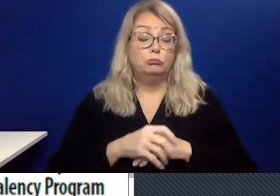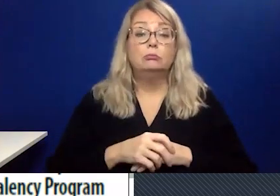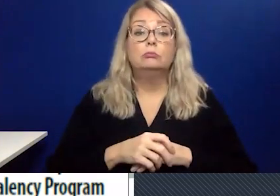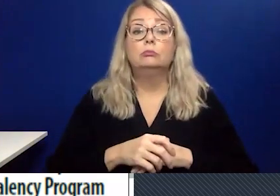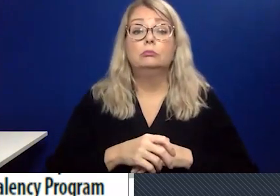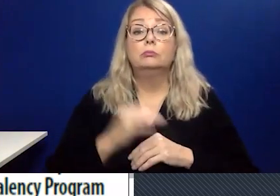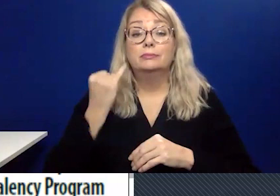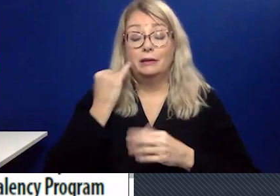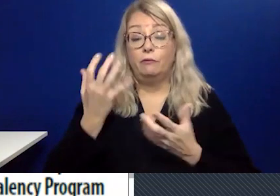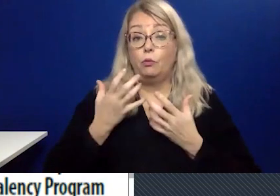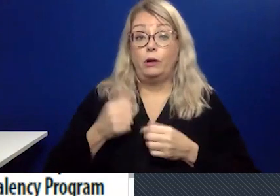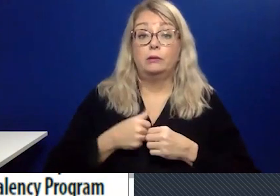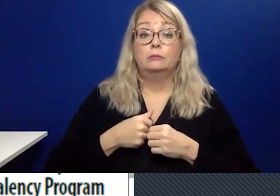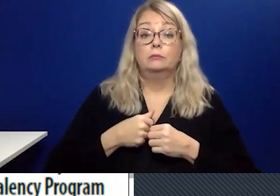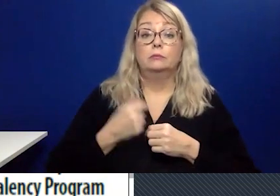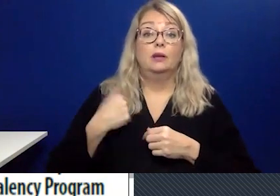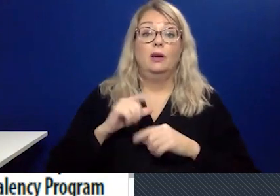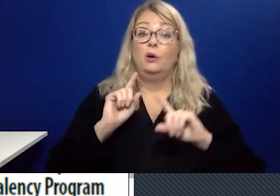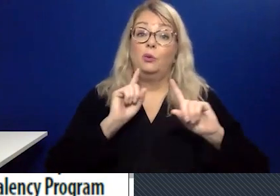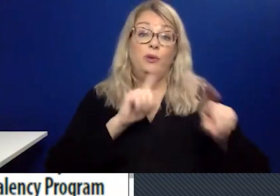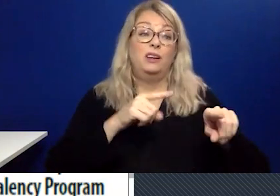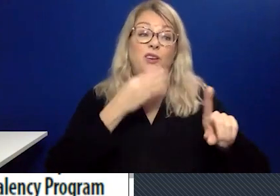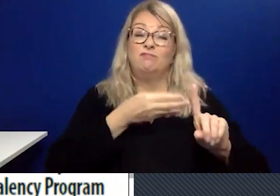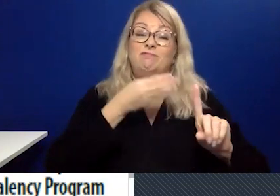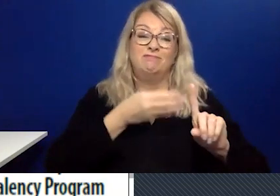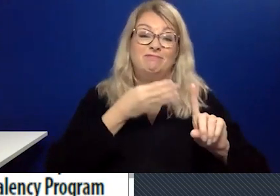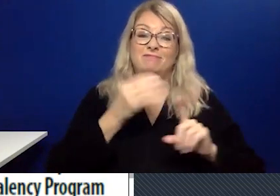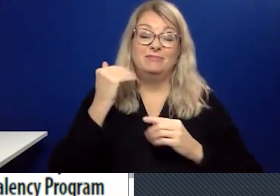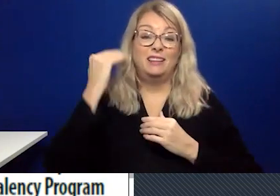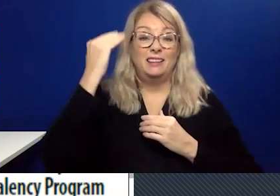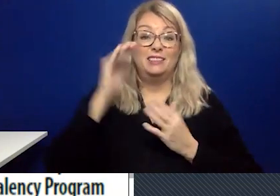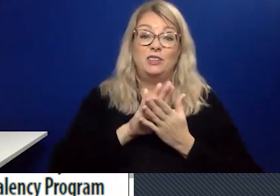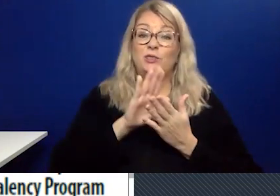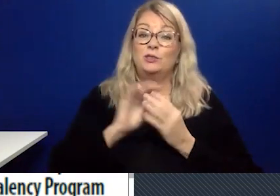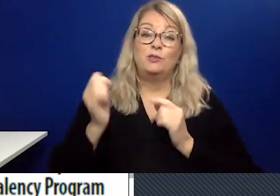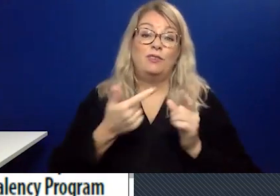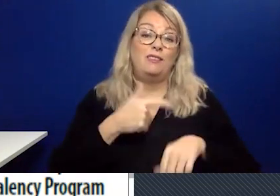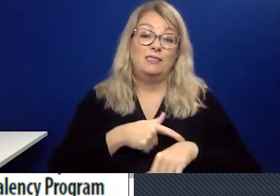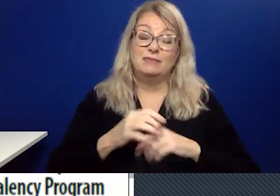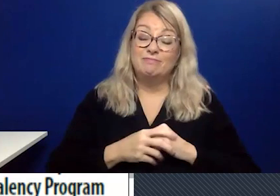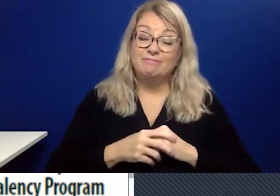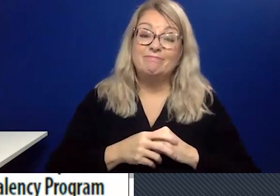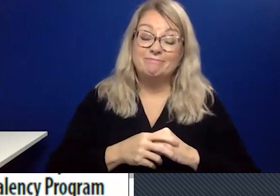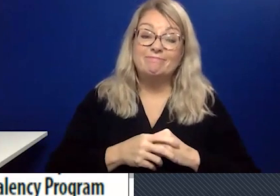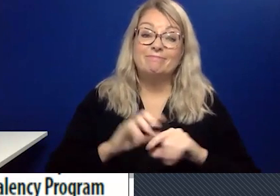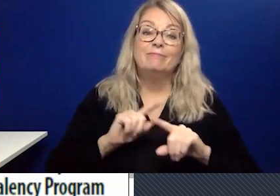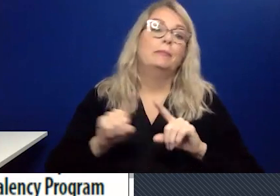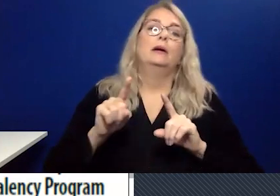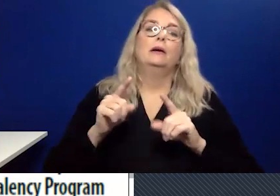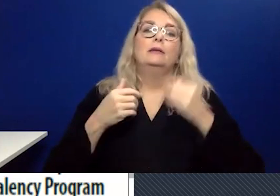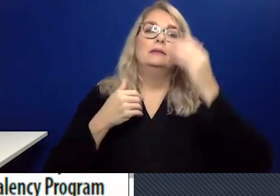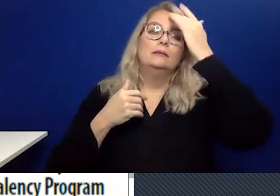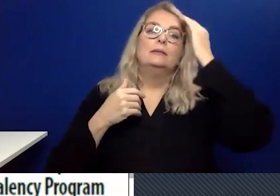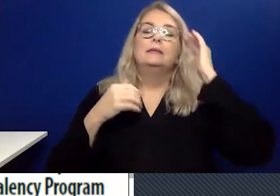guess what? We're at the adult schools all the time transitioning those folks too. But they do have an option of taking it with